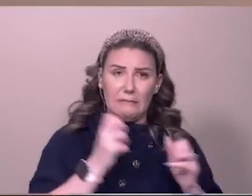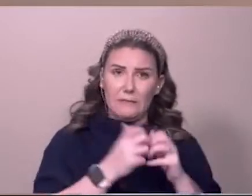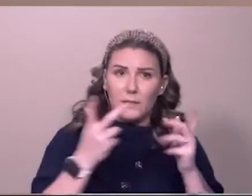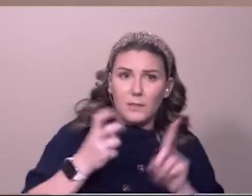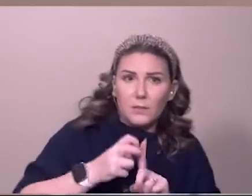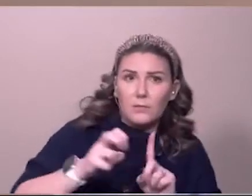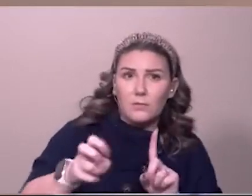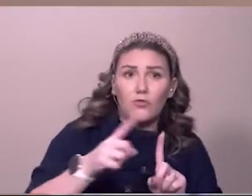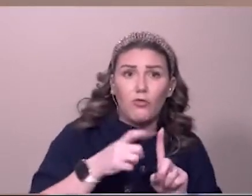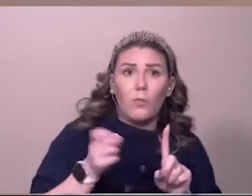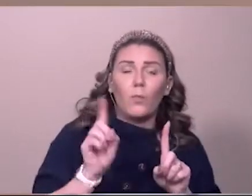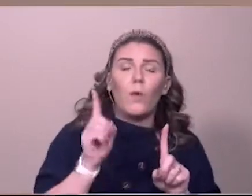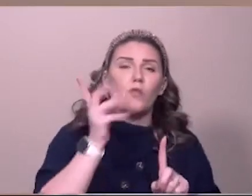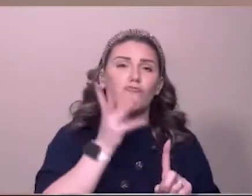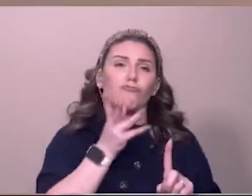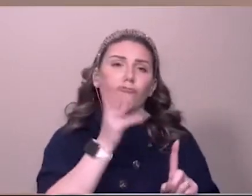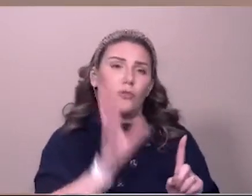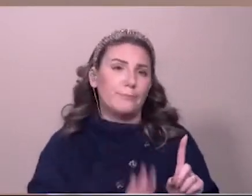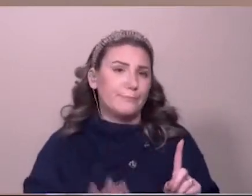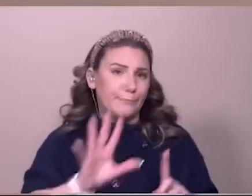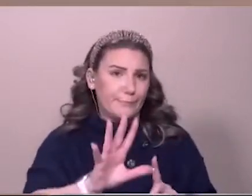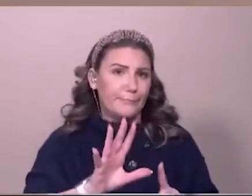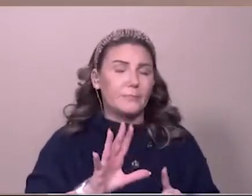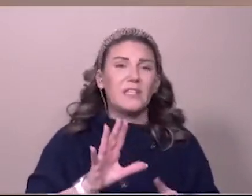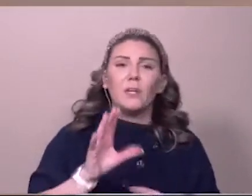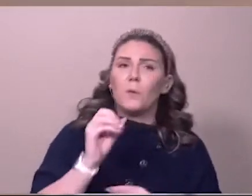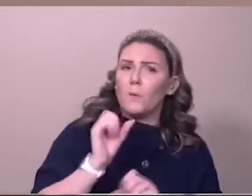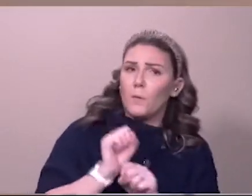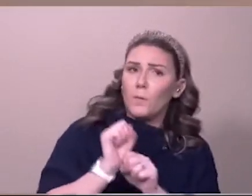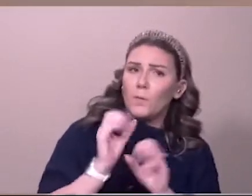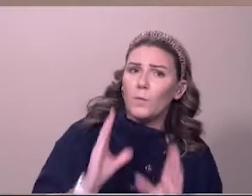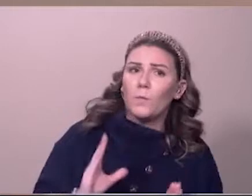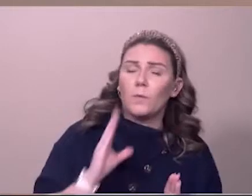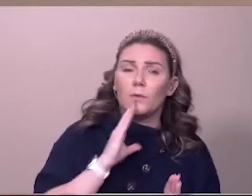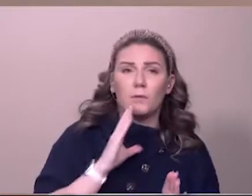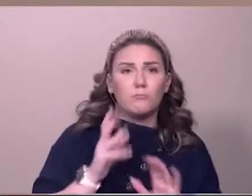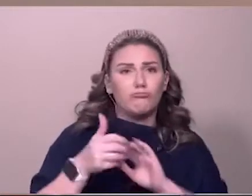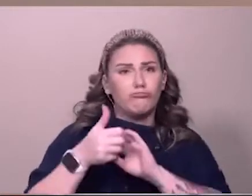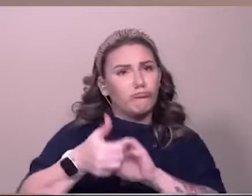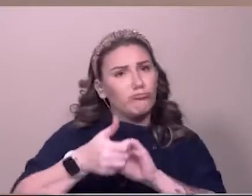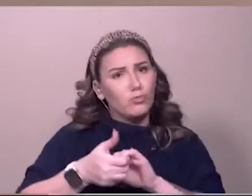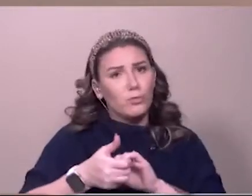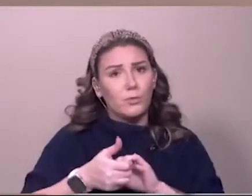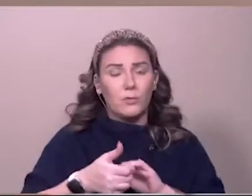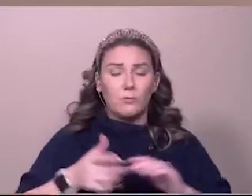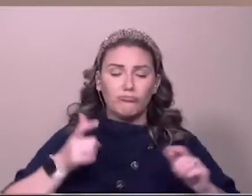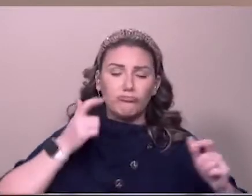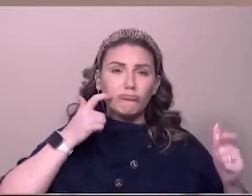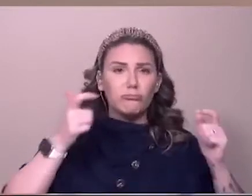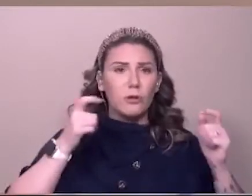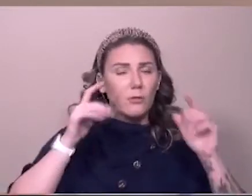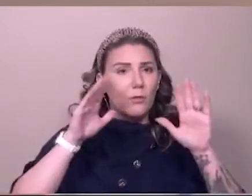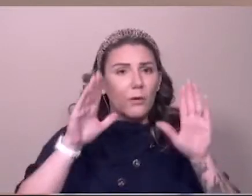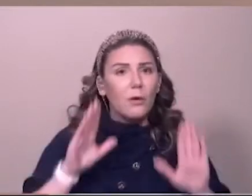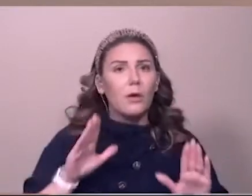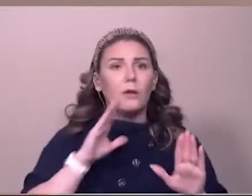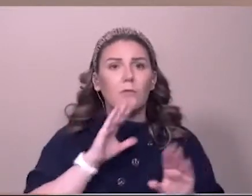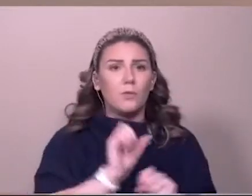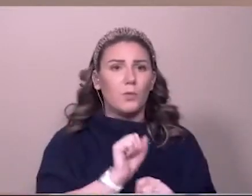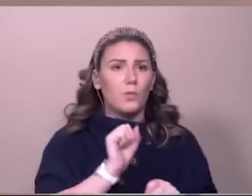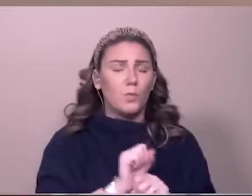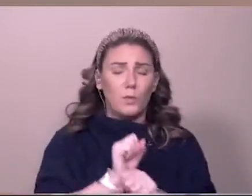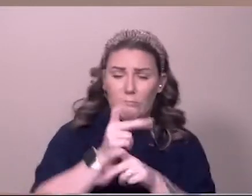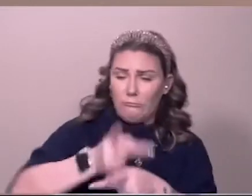the rural areas. And our colleagues in the rural areas have been doing just a huge, amazing job of caring